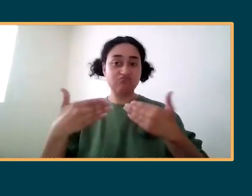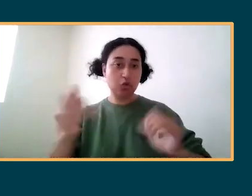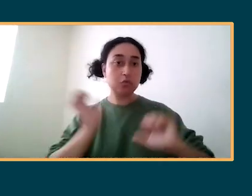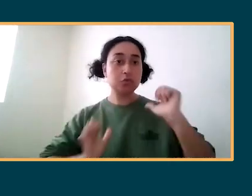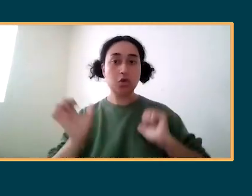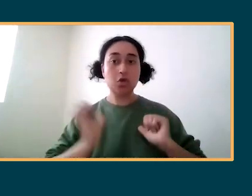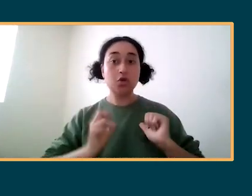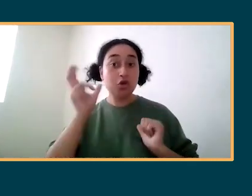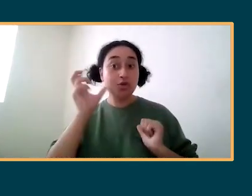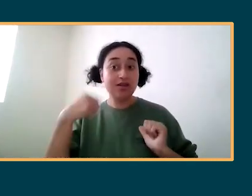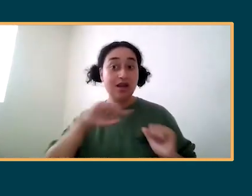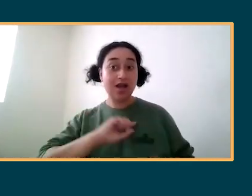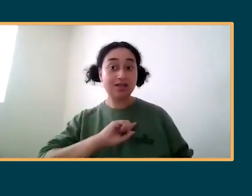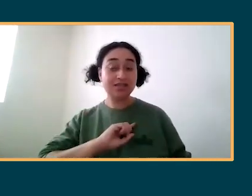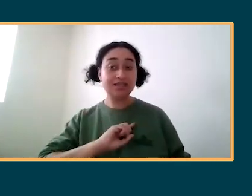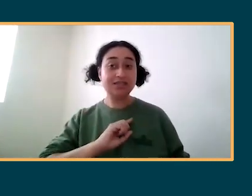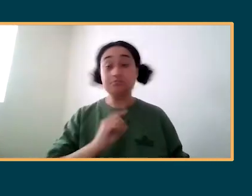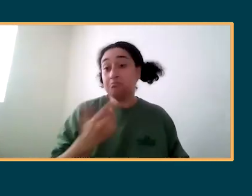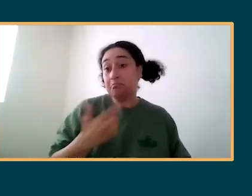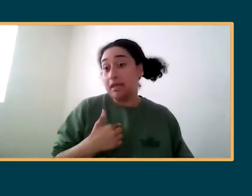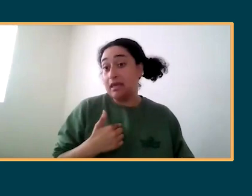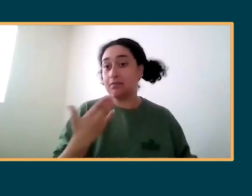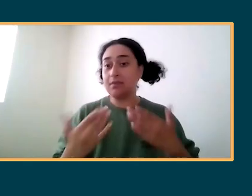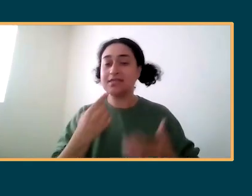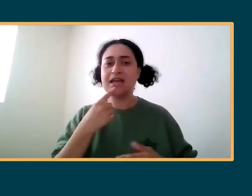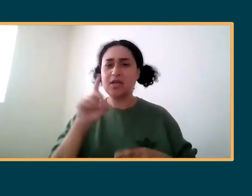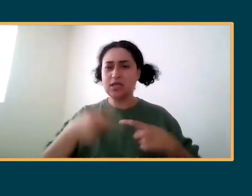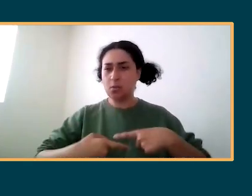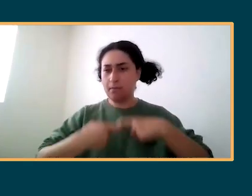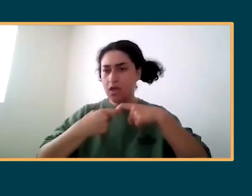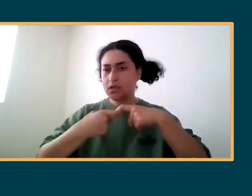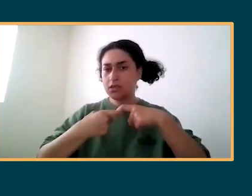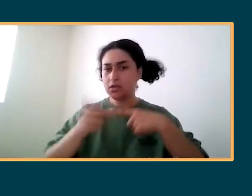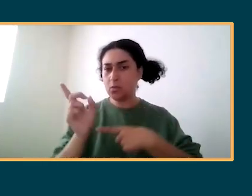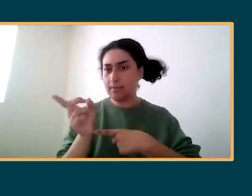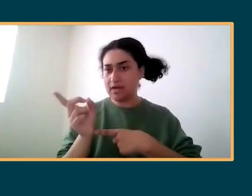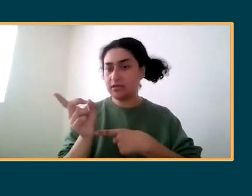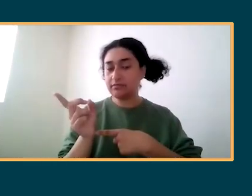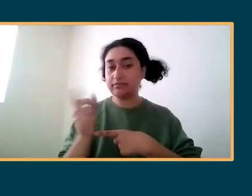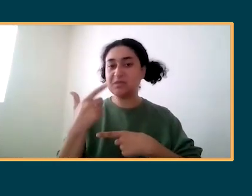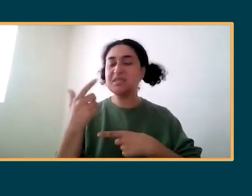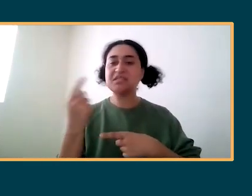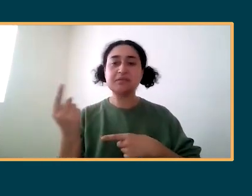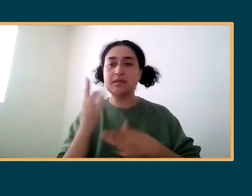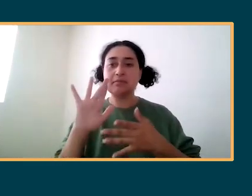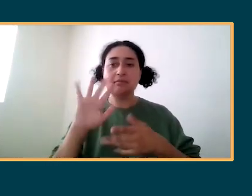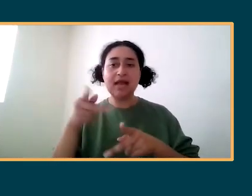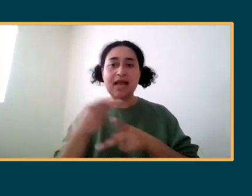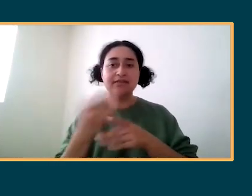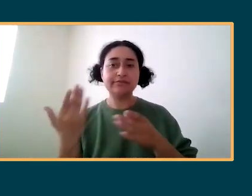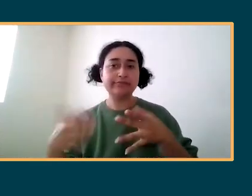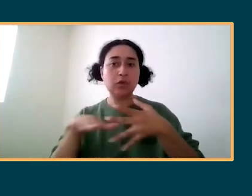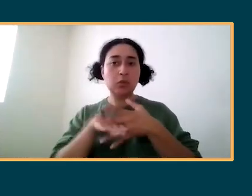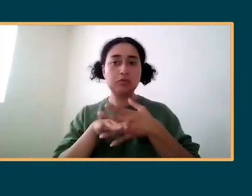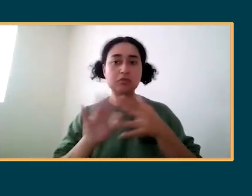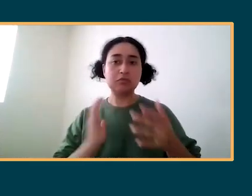you hear us, hear me say that we need to pause for a moment, that is because there's been some sort of interruption to